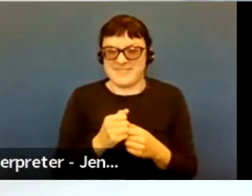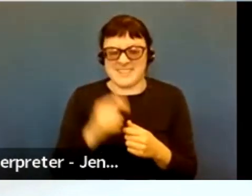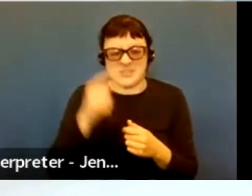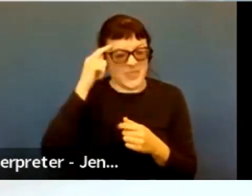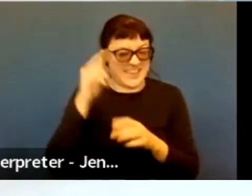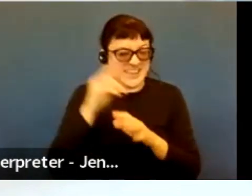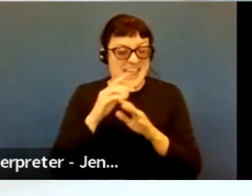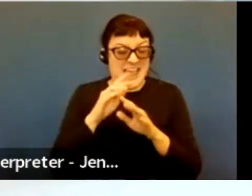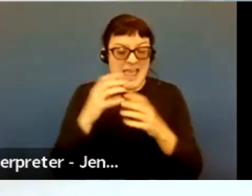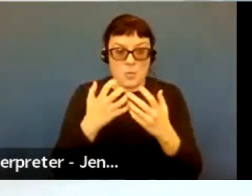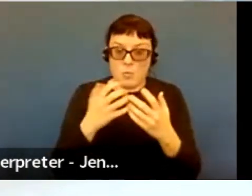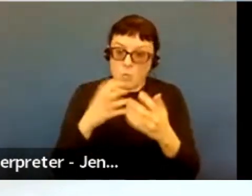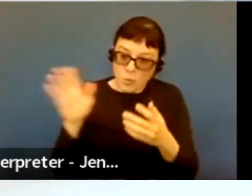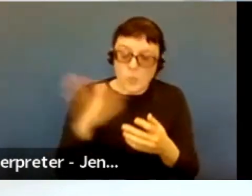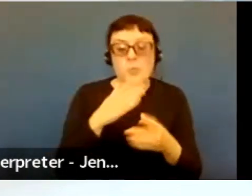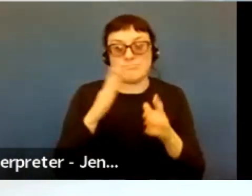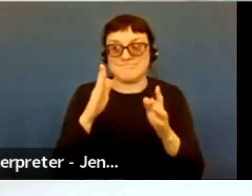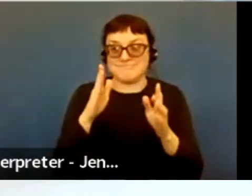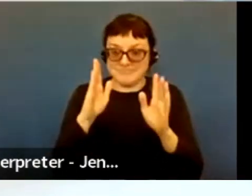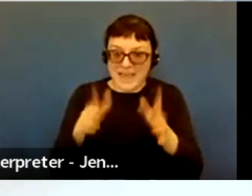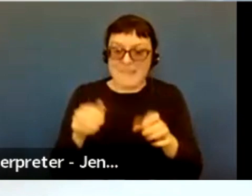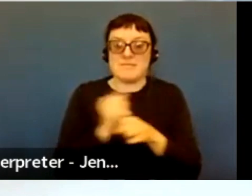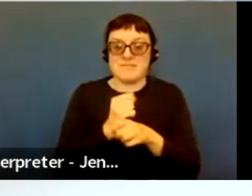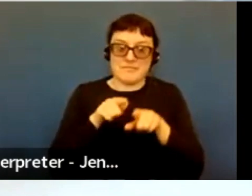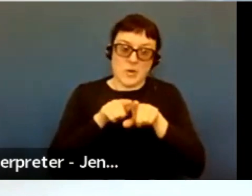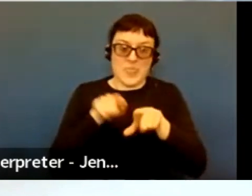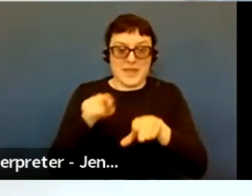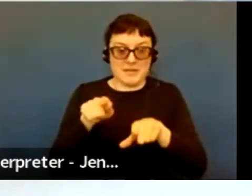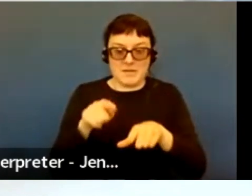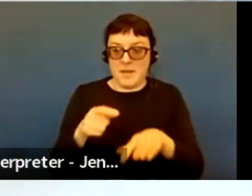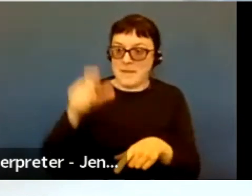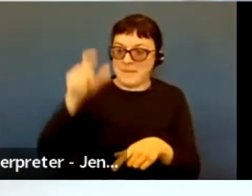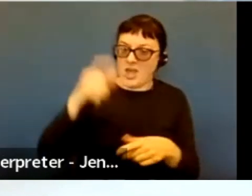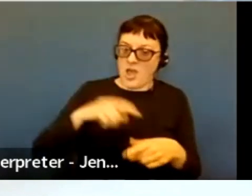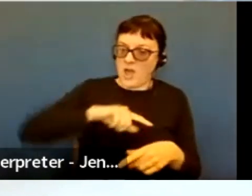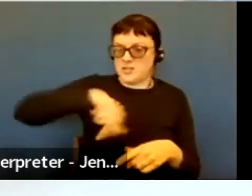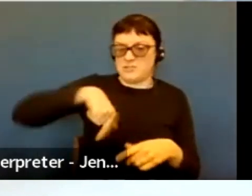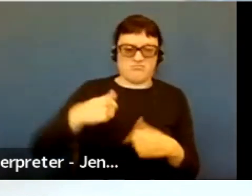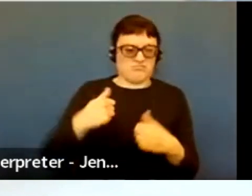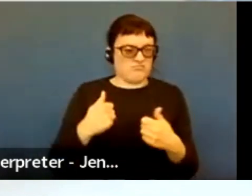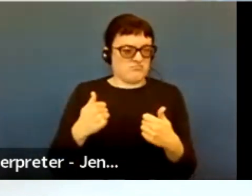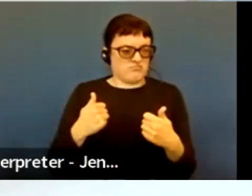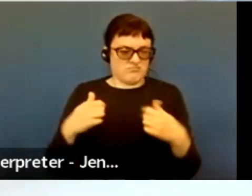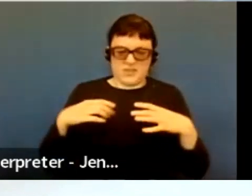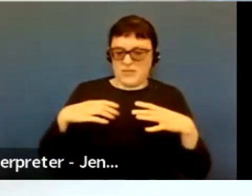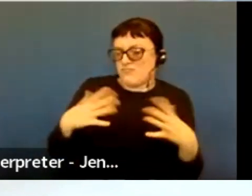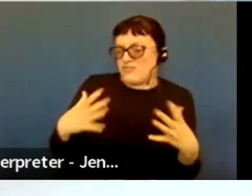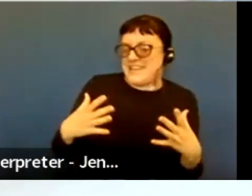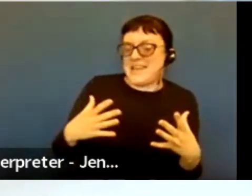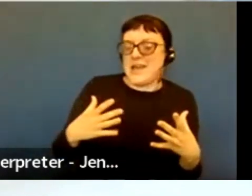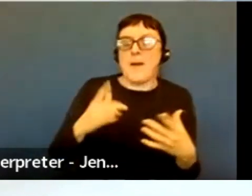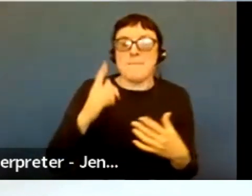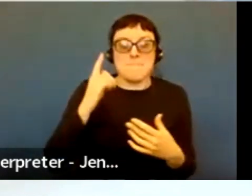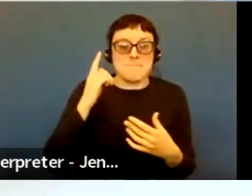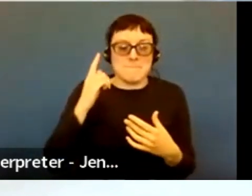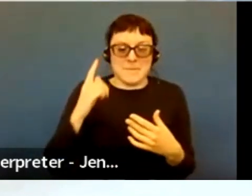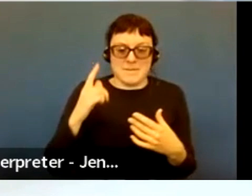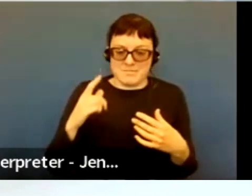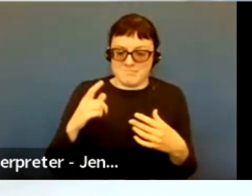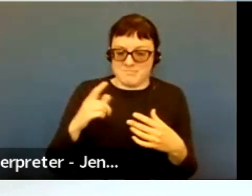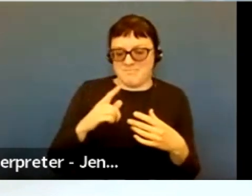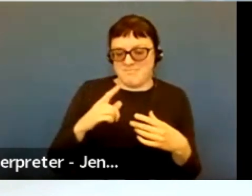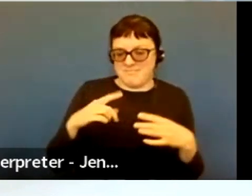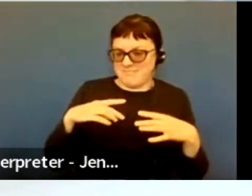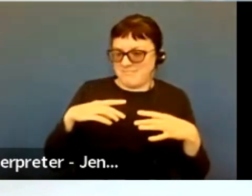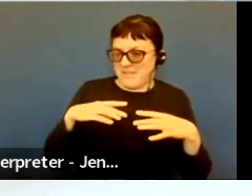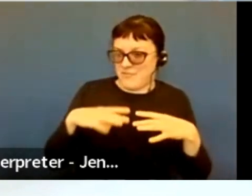So I don't see how anybody escapes that. Even the most liberated of us, is still that being liberated